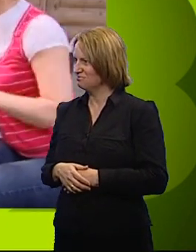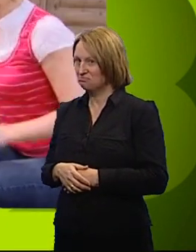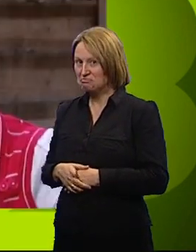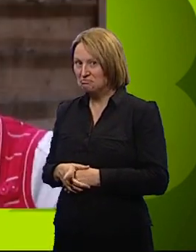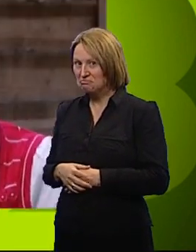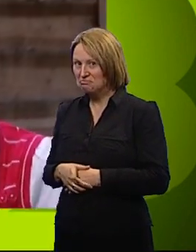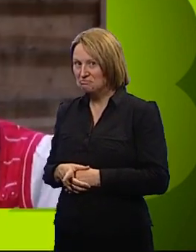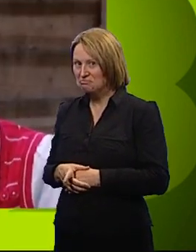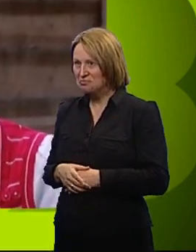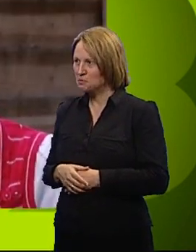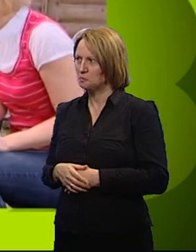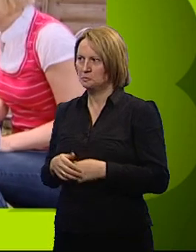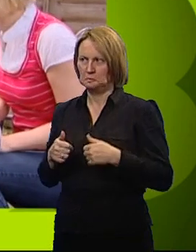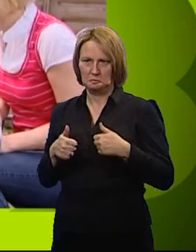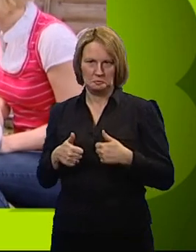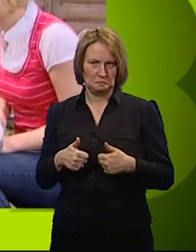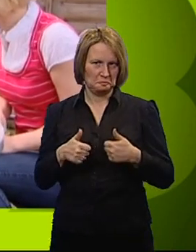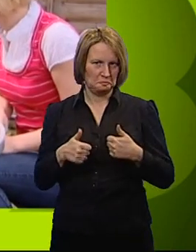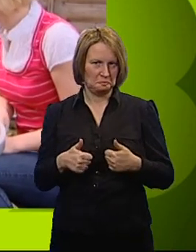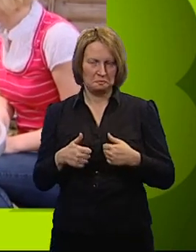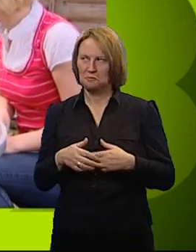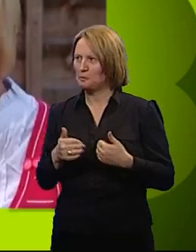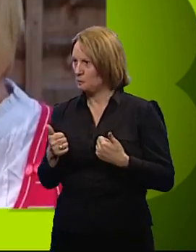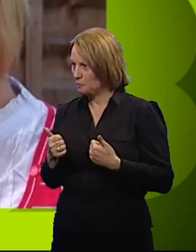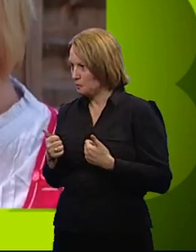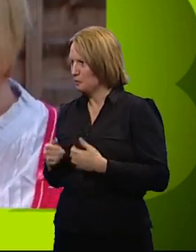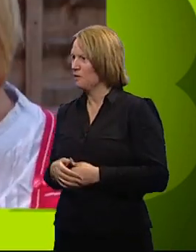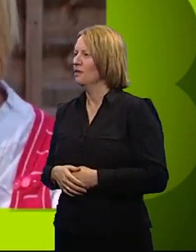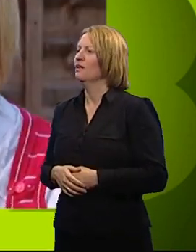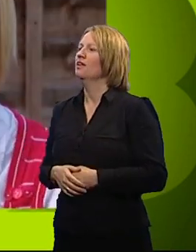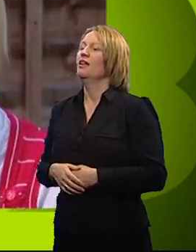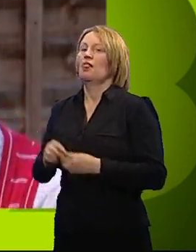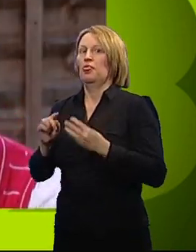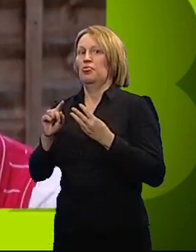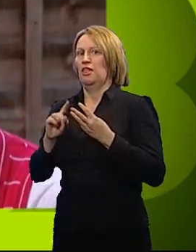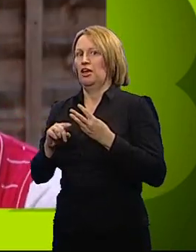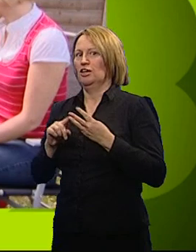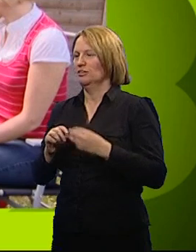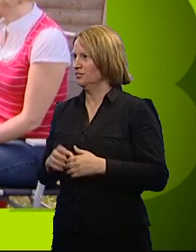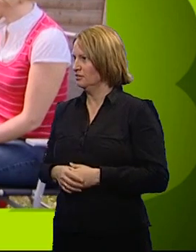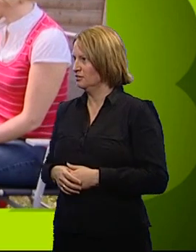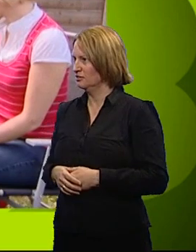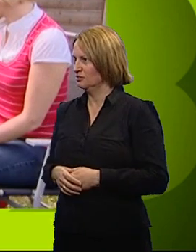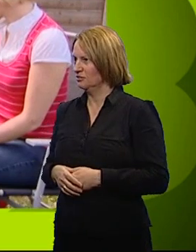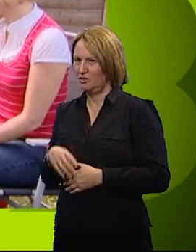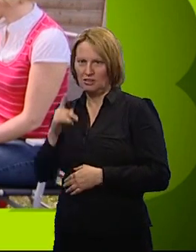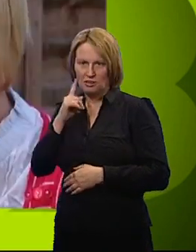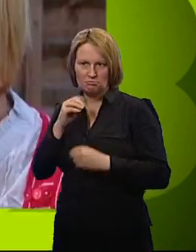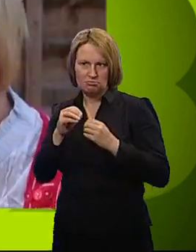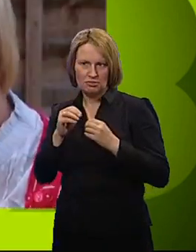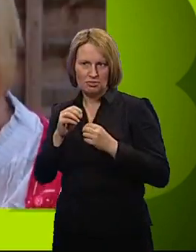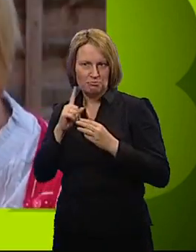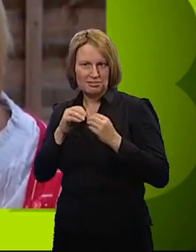Your thoughts, please? It's pretty cool. Really, really cool. Onwards, break number three. We were sure that it was